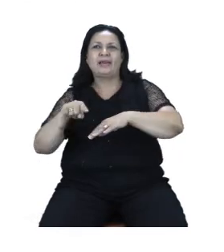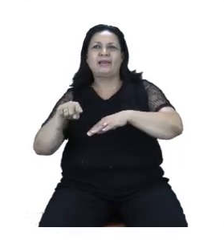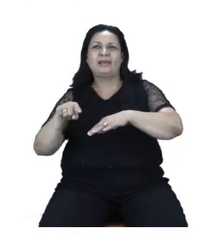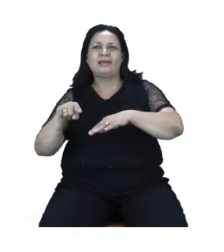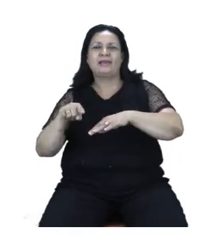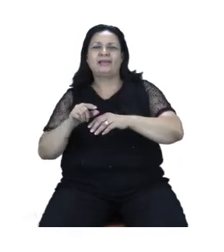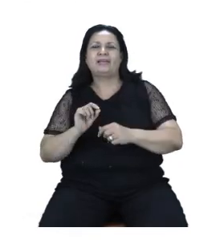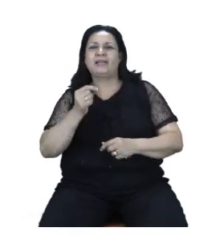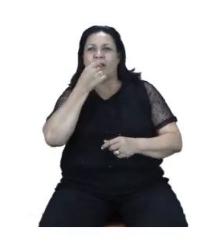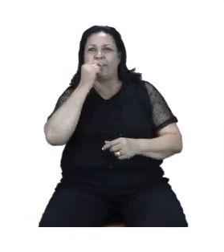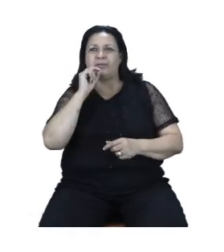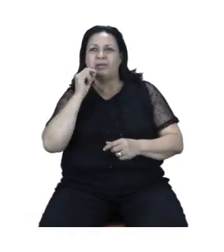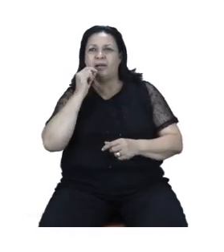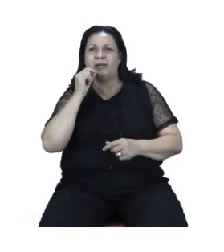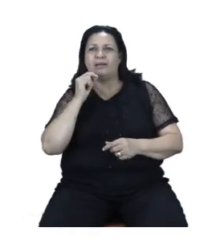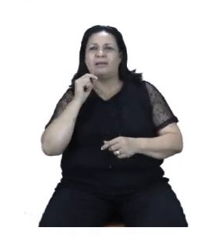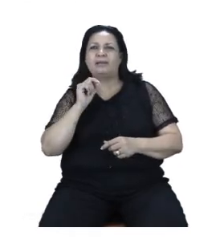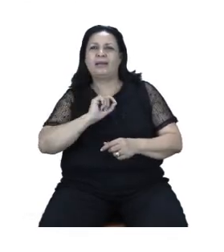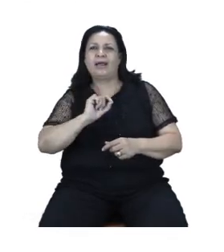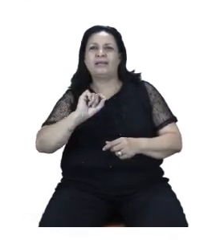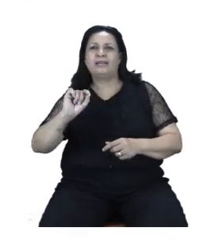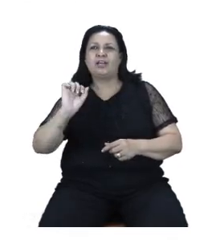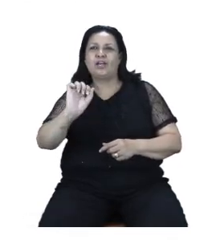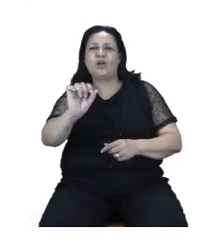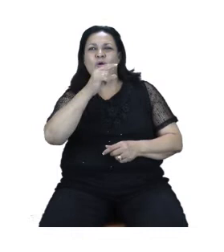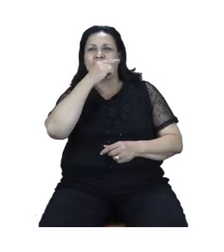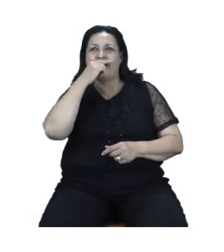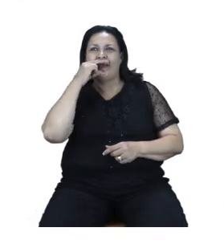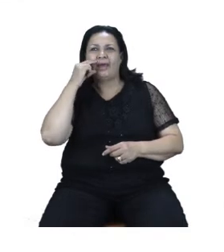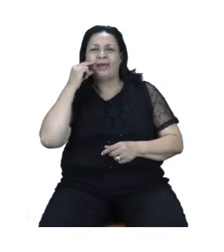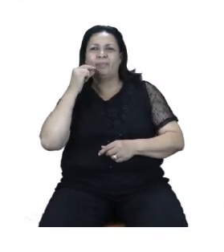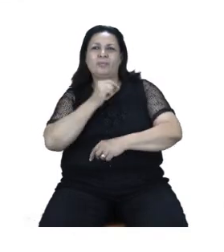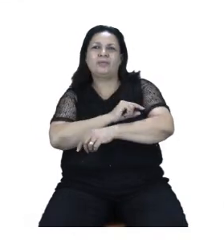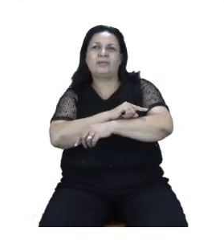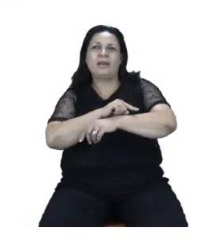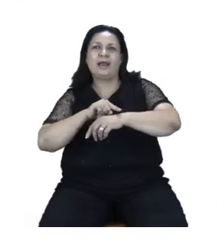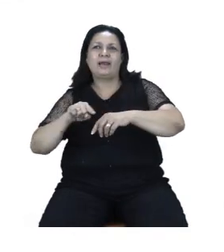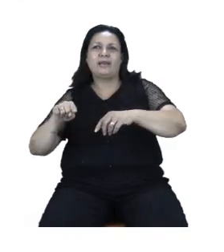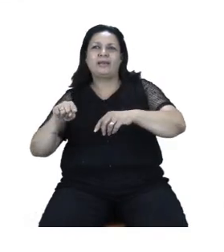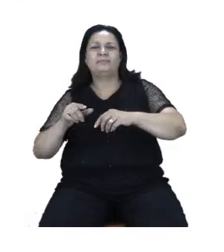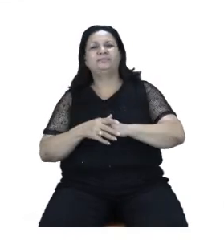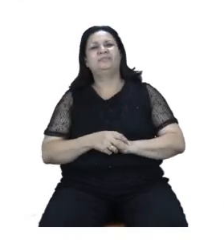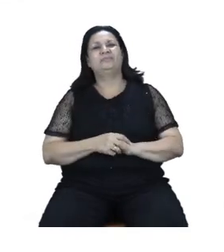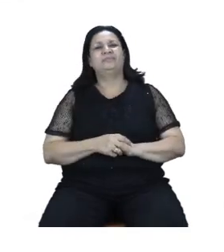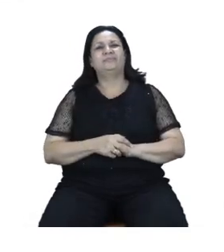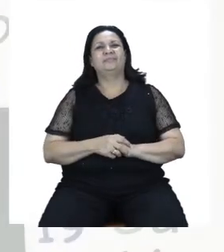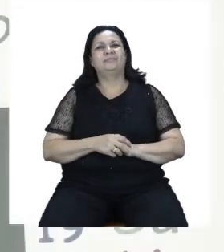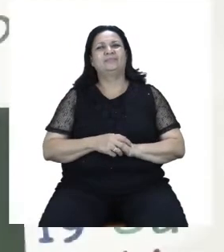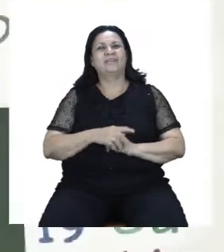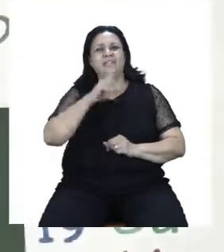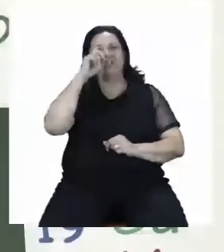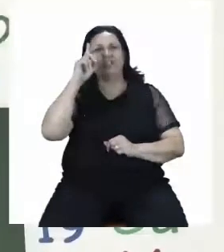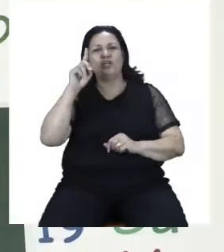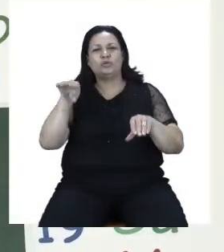take your pencil and write your name on the line. I am going to do the same here on the